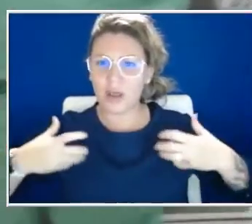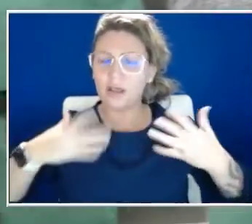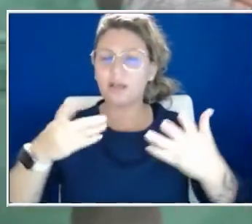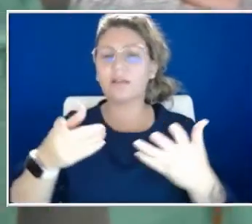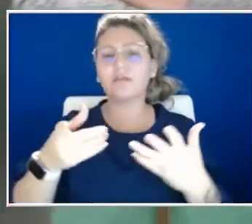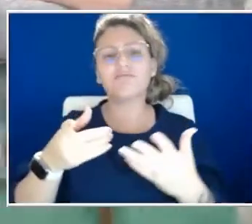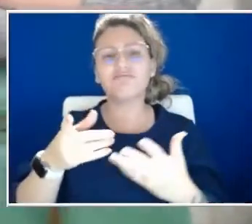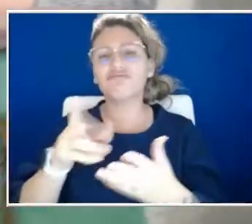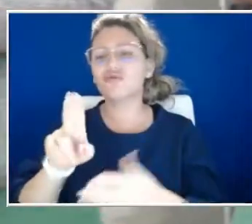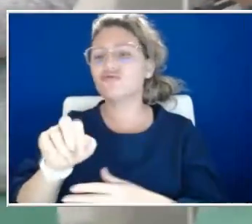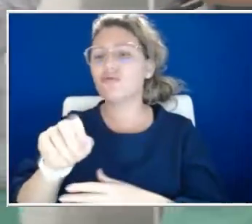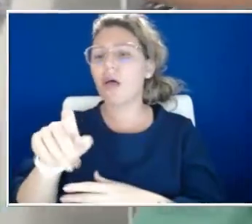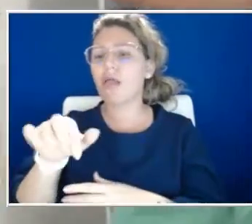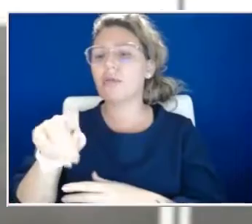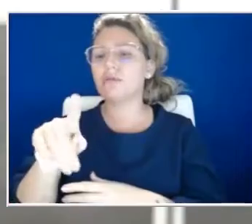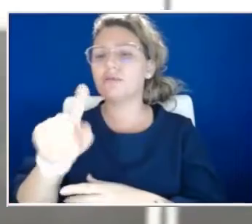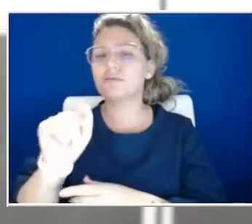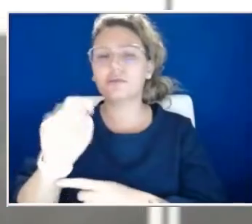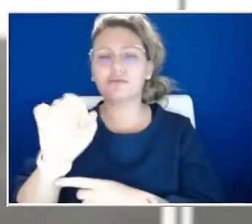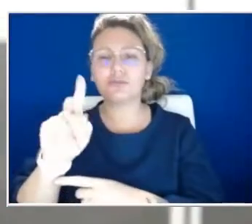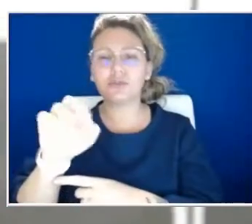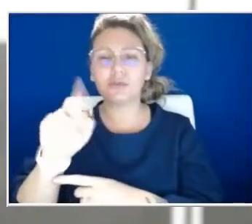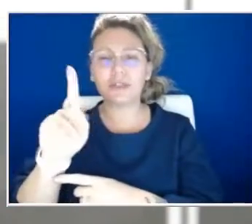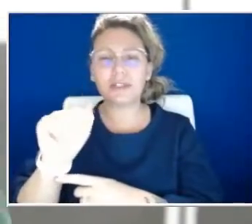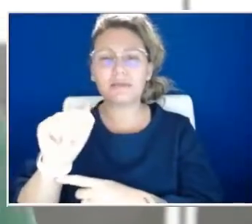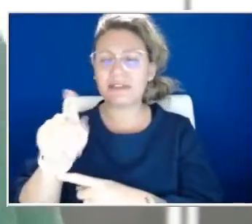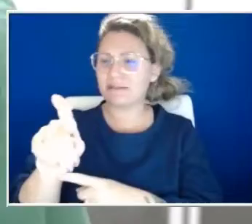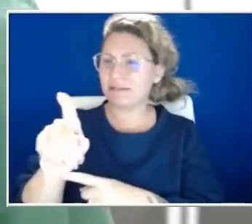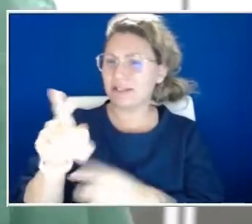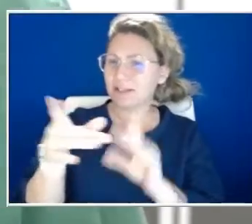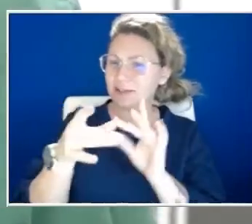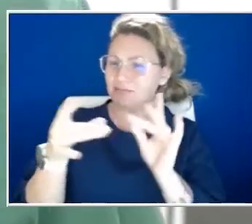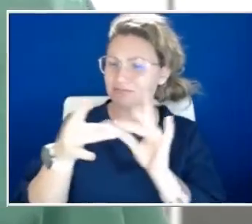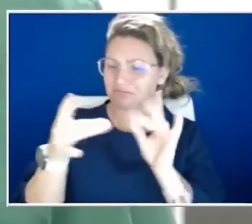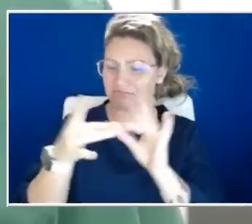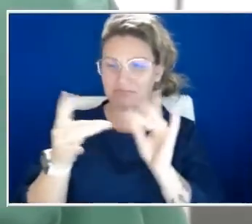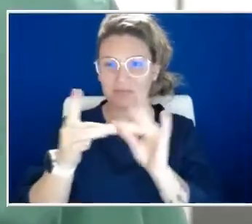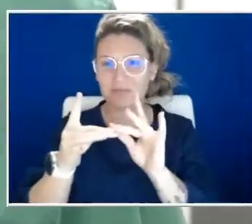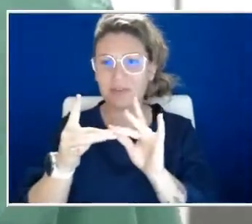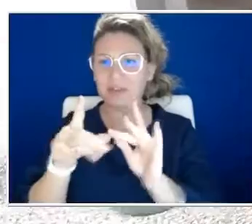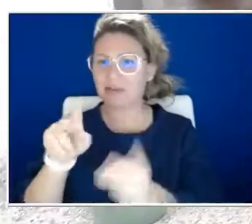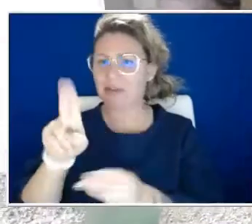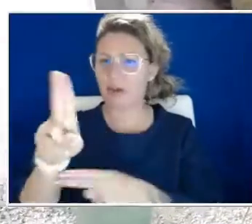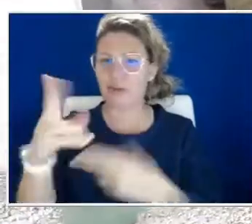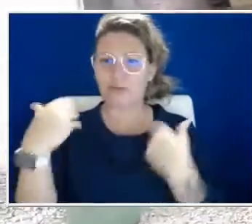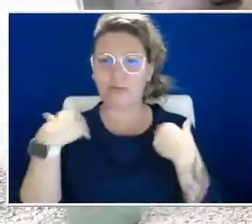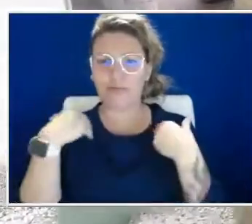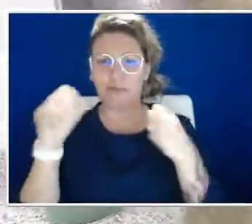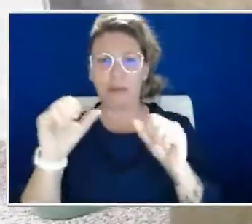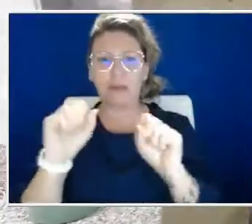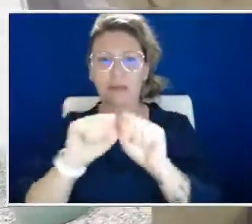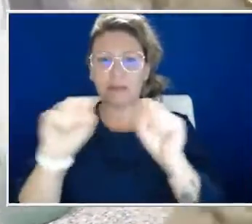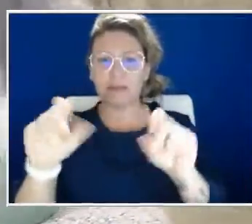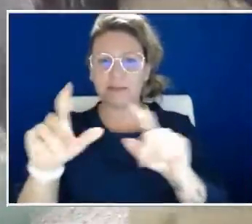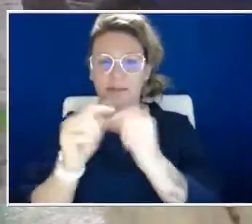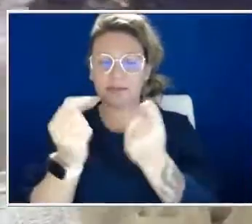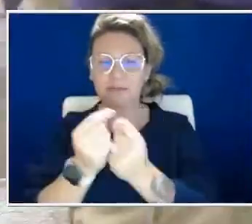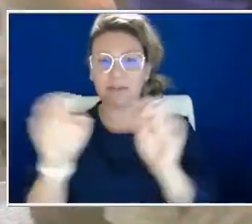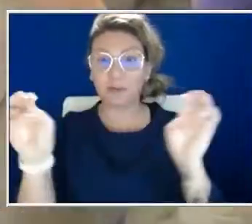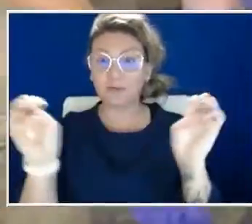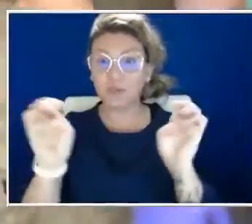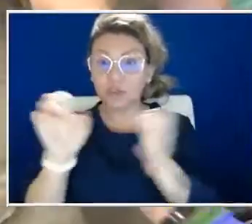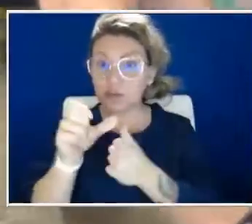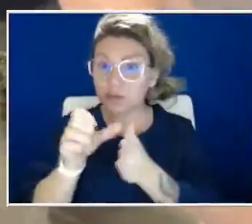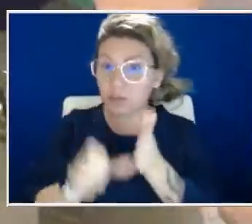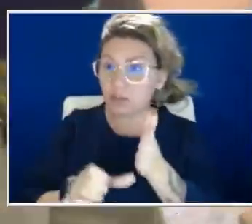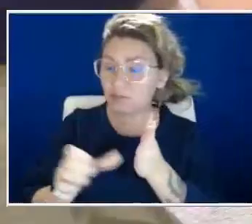team from the University of Kansas Health System called to the Kansas City Zoo for an emergency operation. It's not the